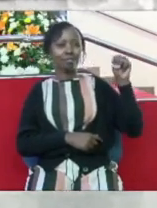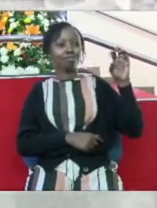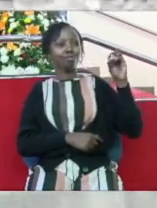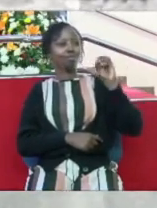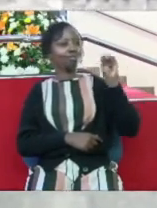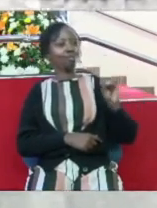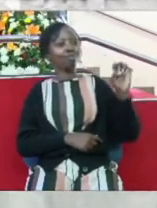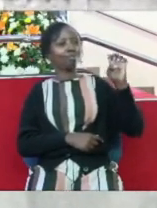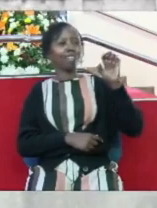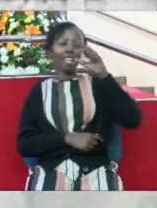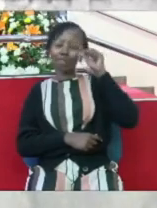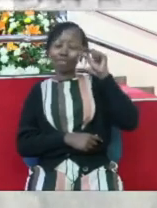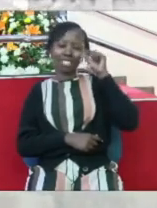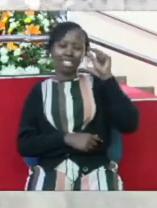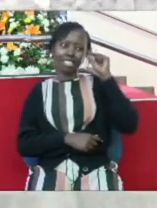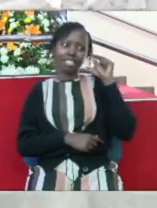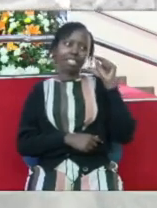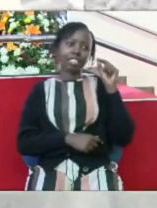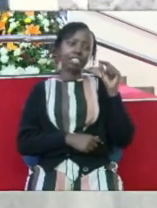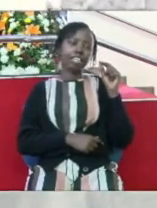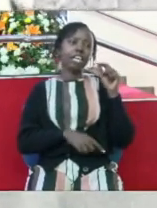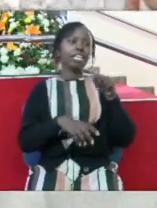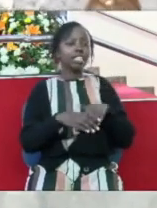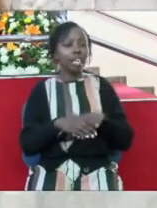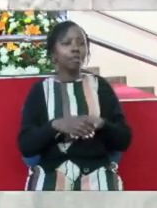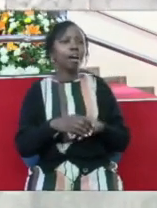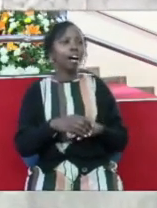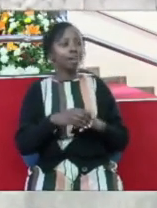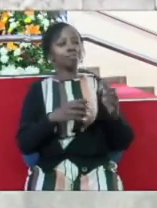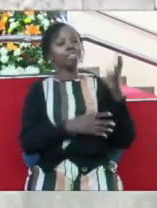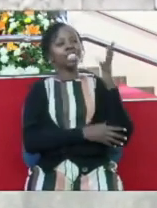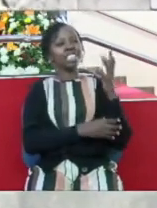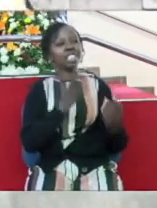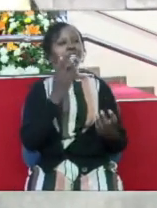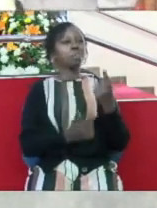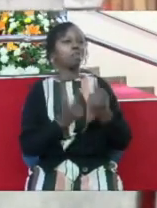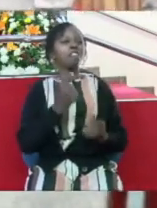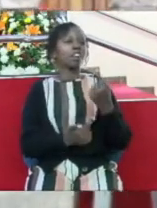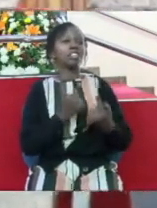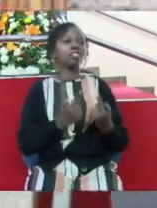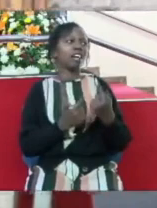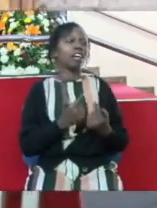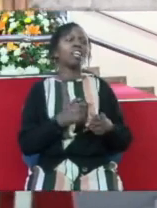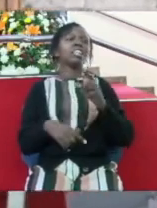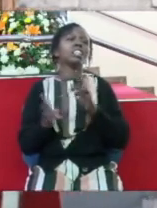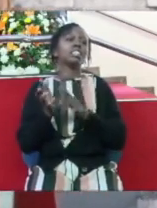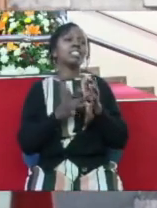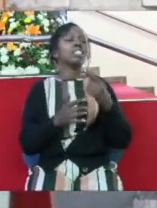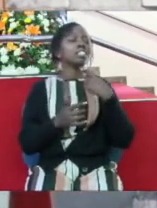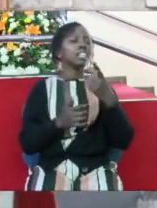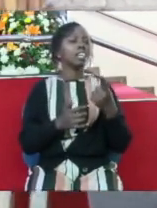Mungu katika bustani ambayo ilikuwa na moto. And God is sending him to go and rescue the Israelites from Egypt. Na Mungu anamtuma Misri kutoa